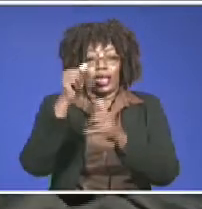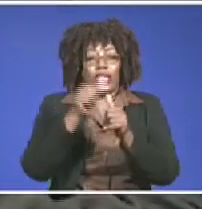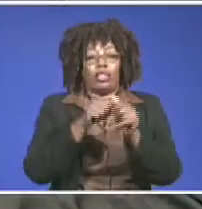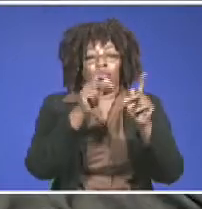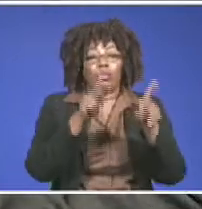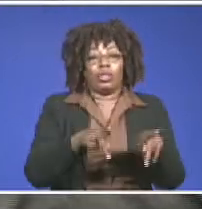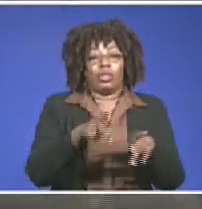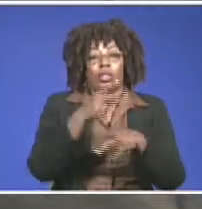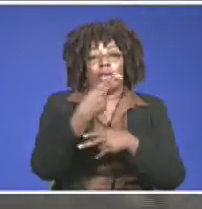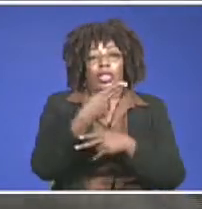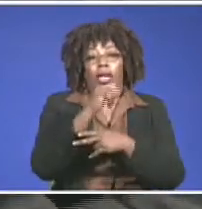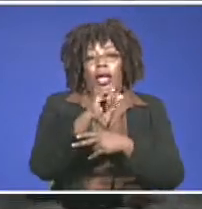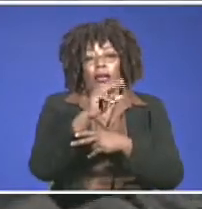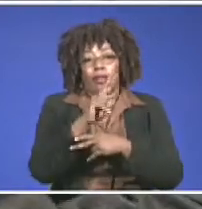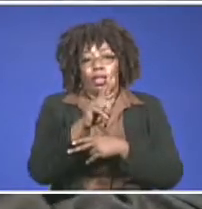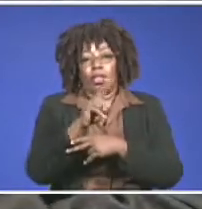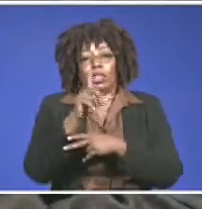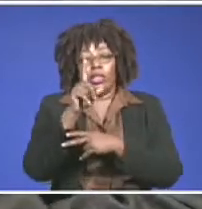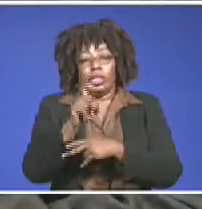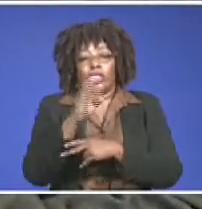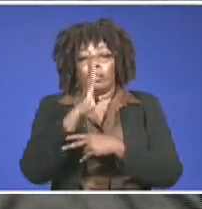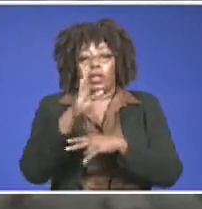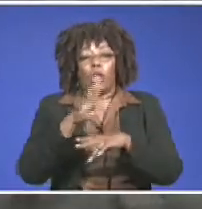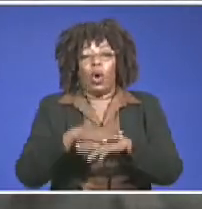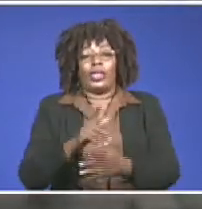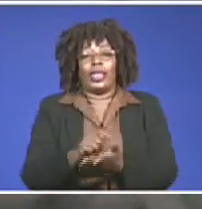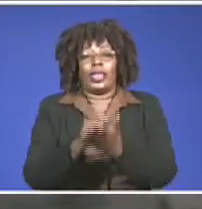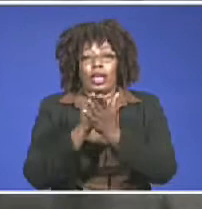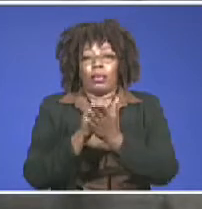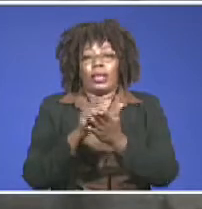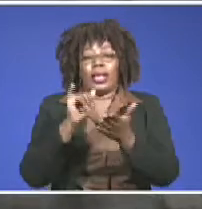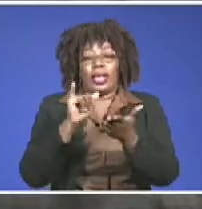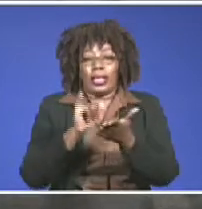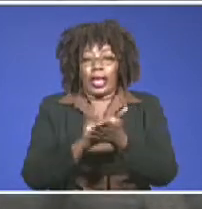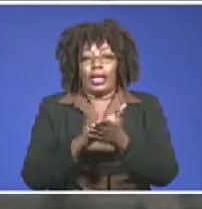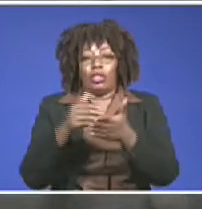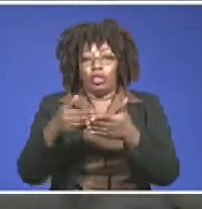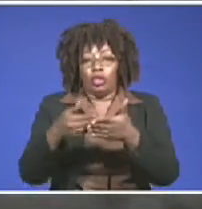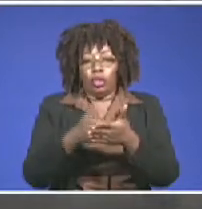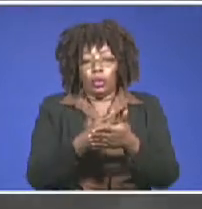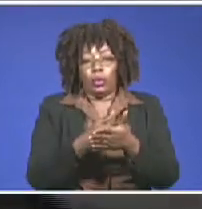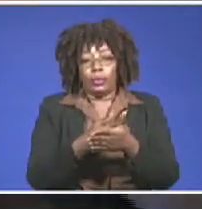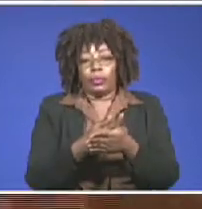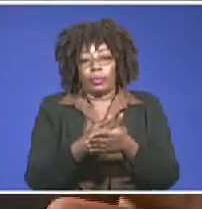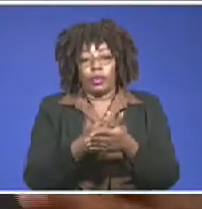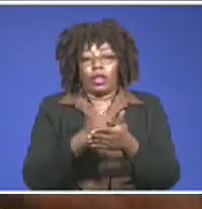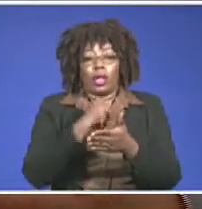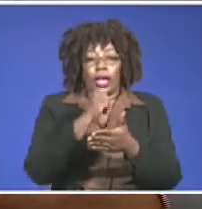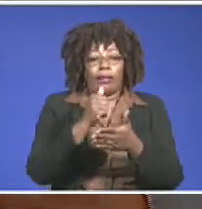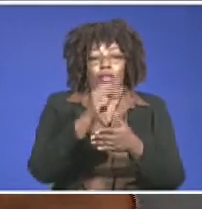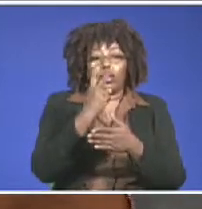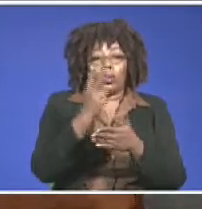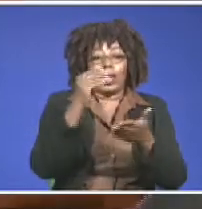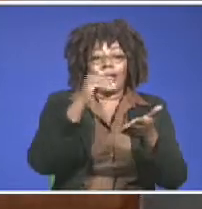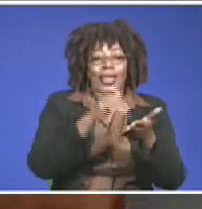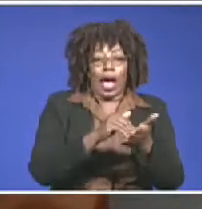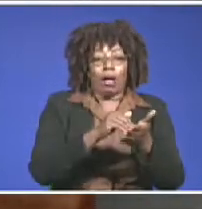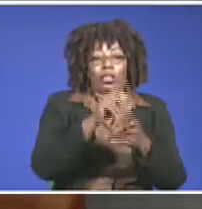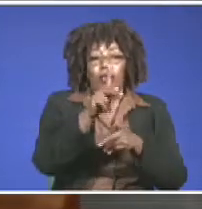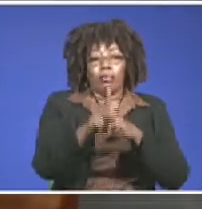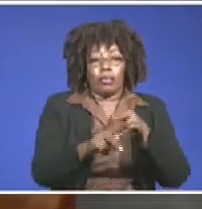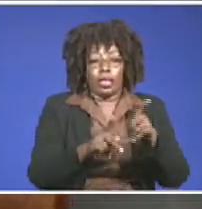who is HIV positive should be on therapy. That new approach means that instead of having 2,000 people